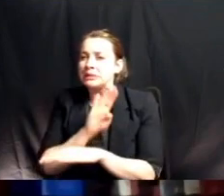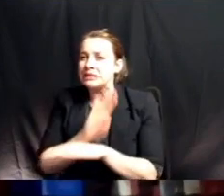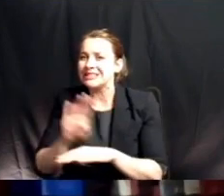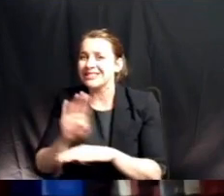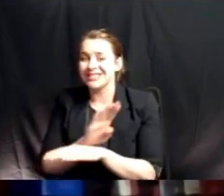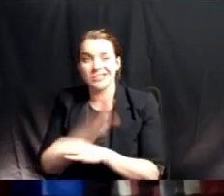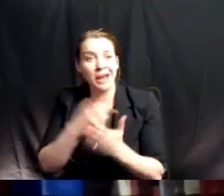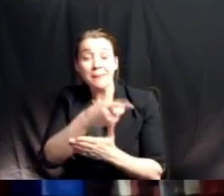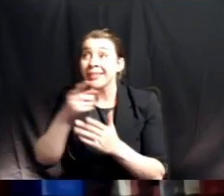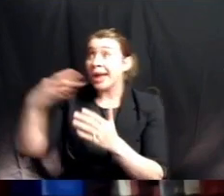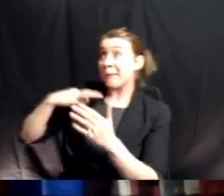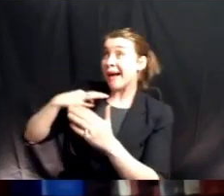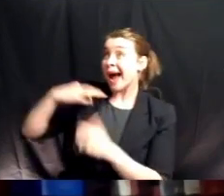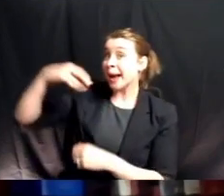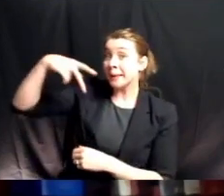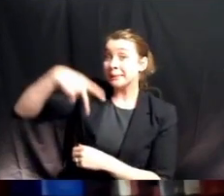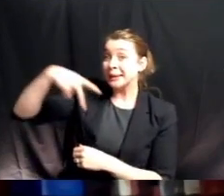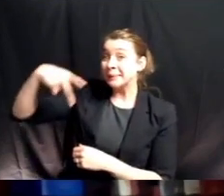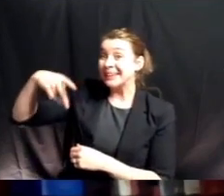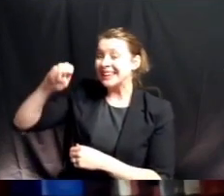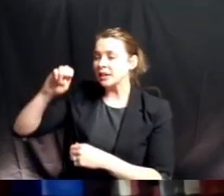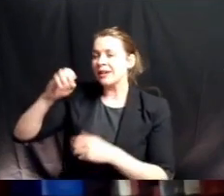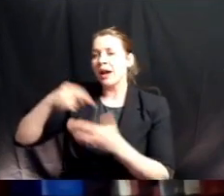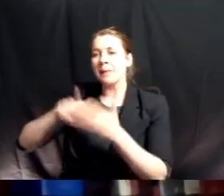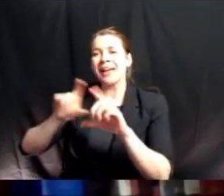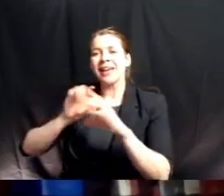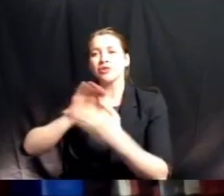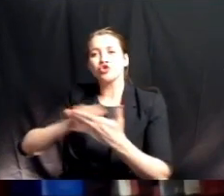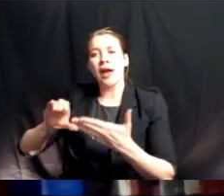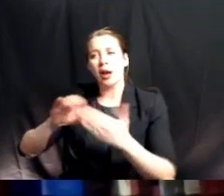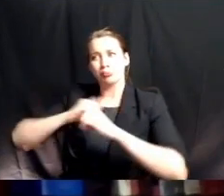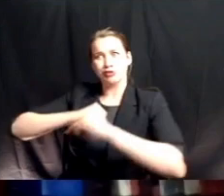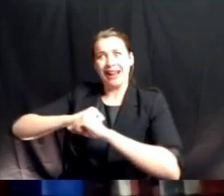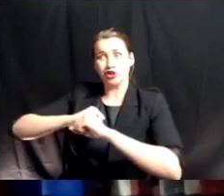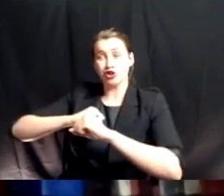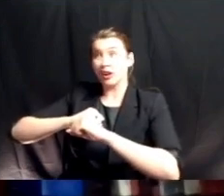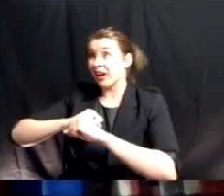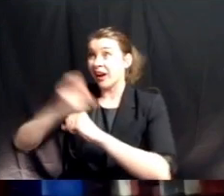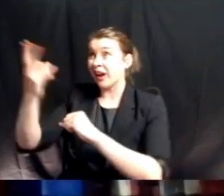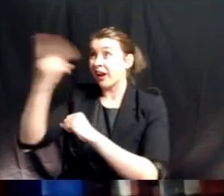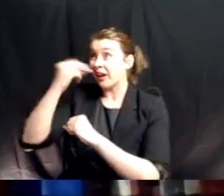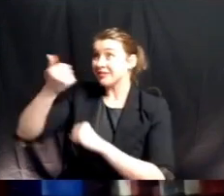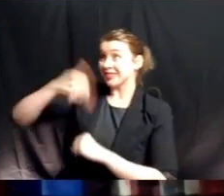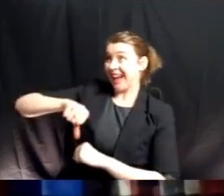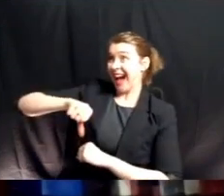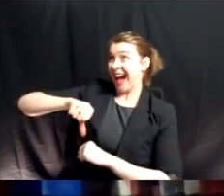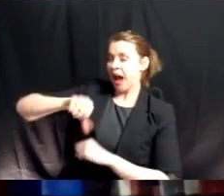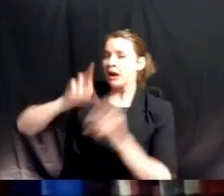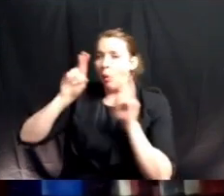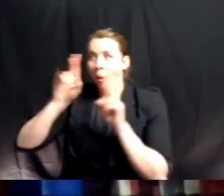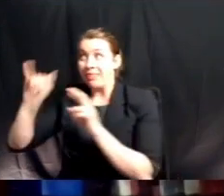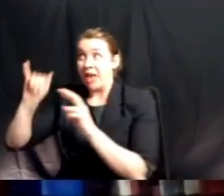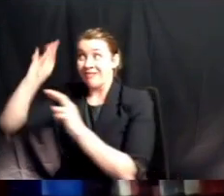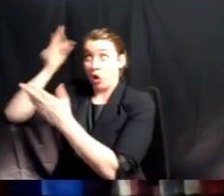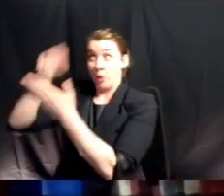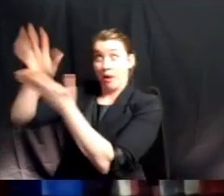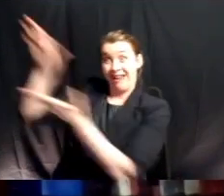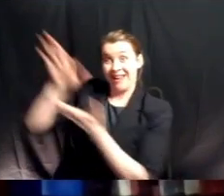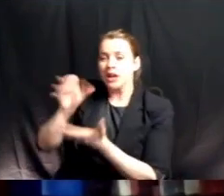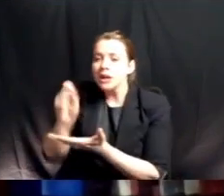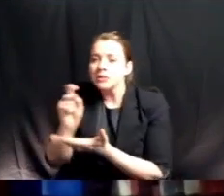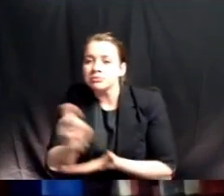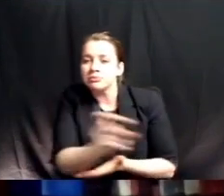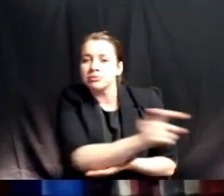dollars, which were so hard to access. And so we should have a program in the state for those smaller businesses that weren't able to get those PPP